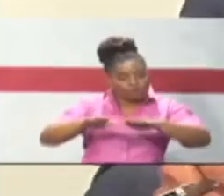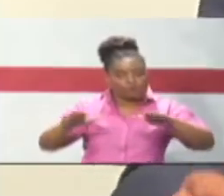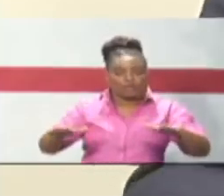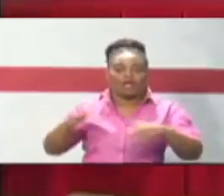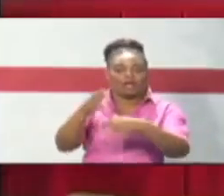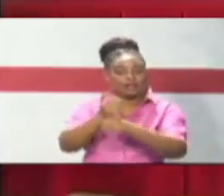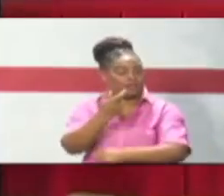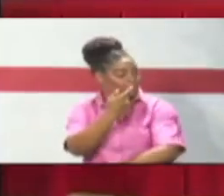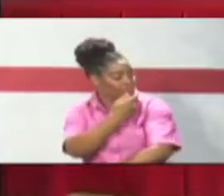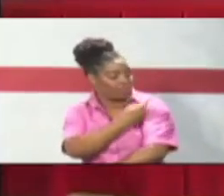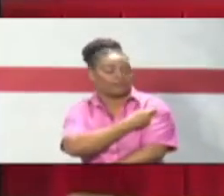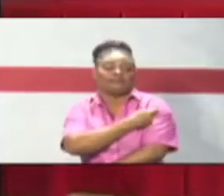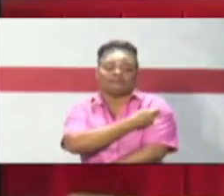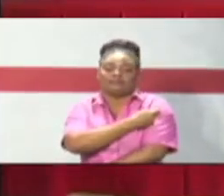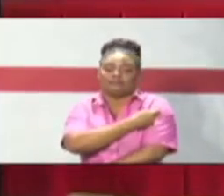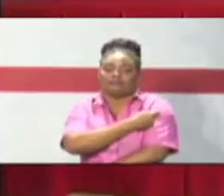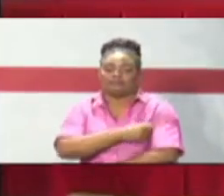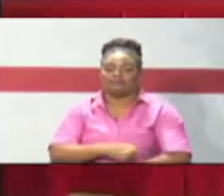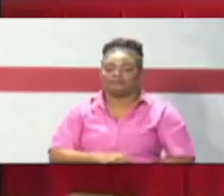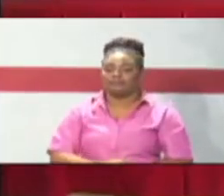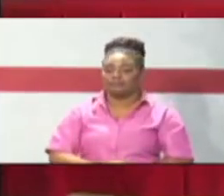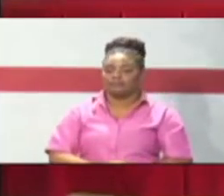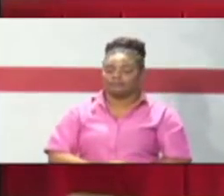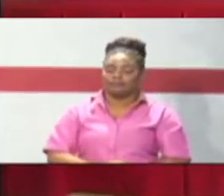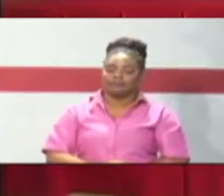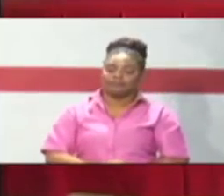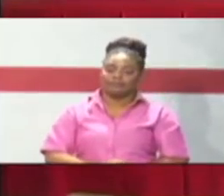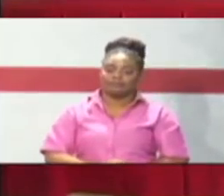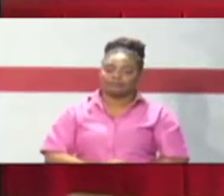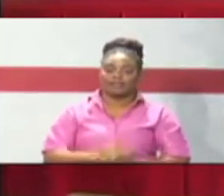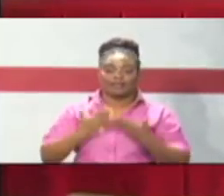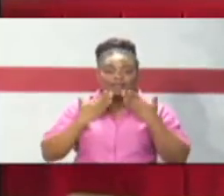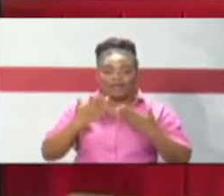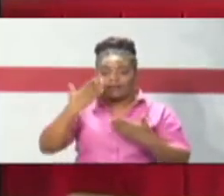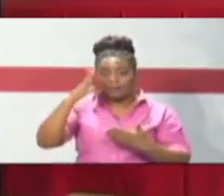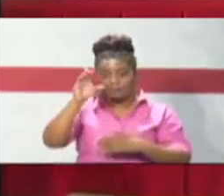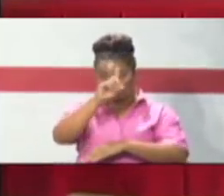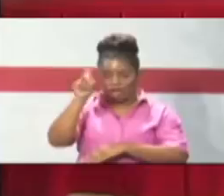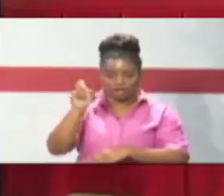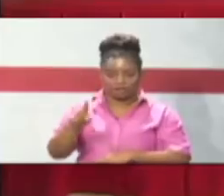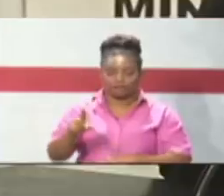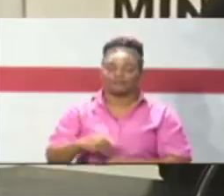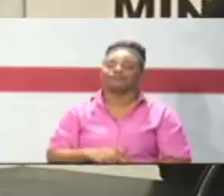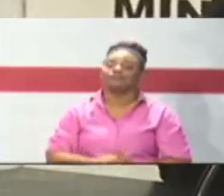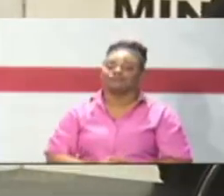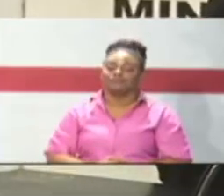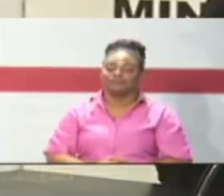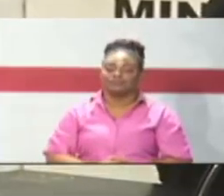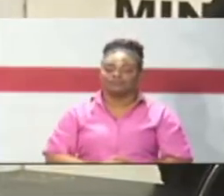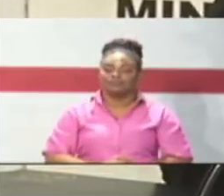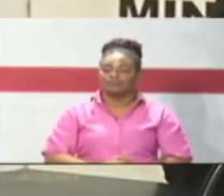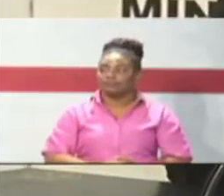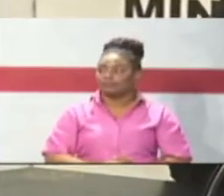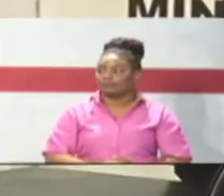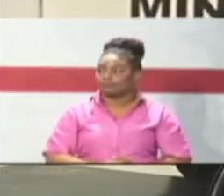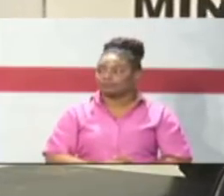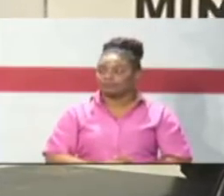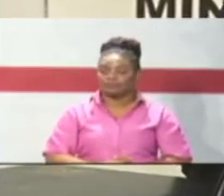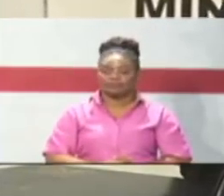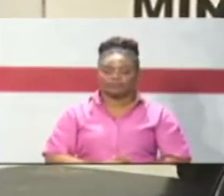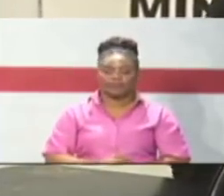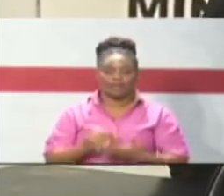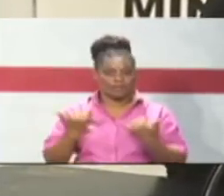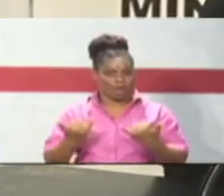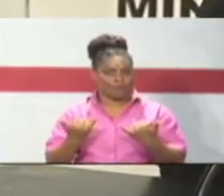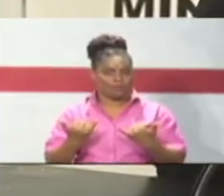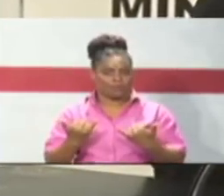much. Thank you, Okay, Dr. thank you for your question. Now, Mr. Bihari, your question seems to presuppose that there's some